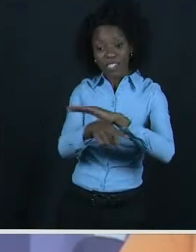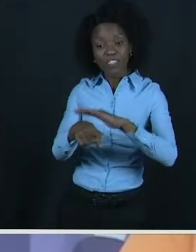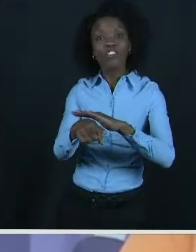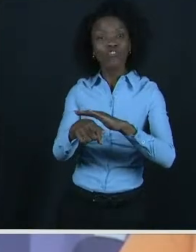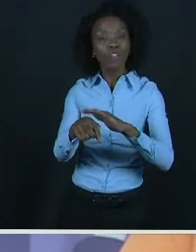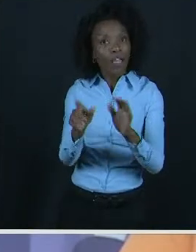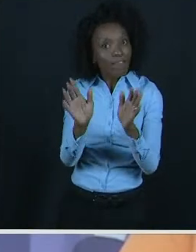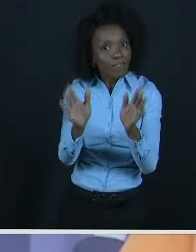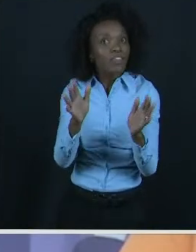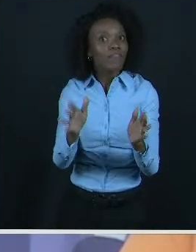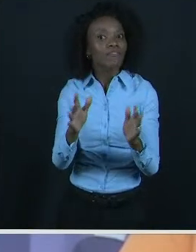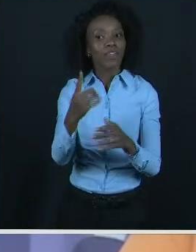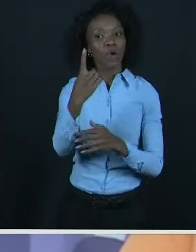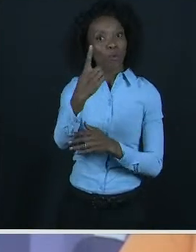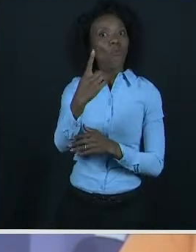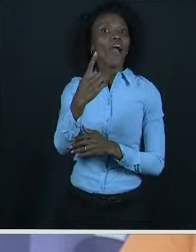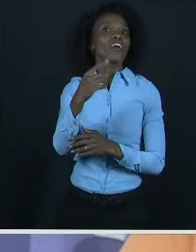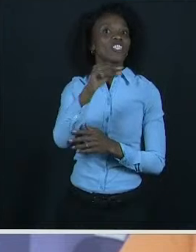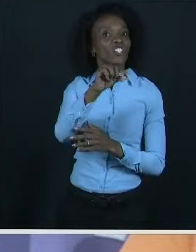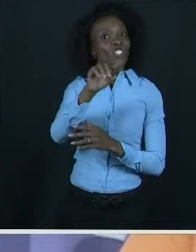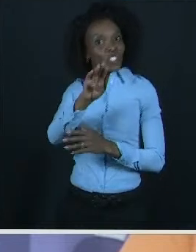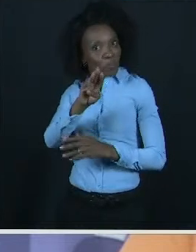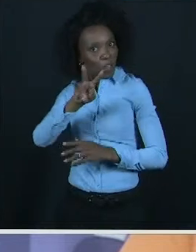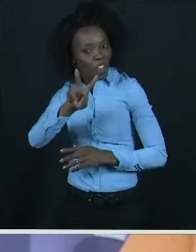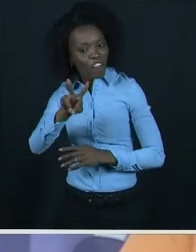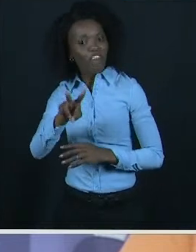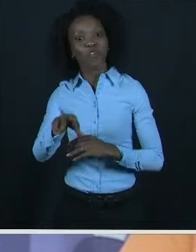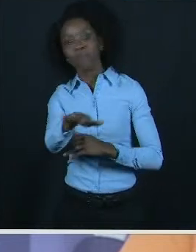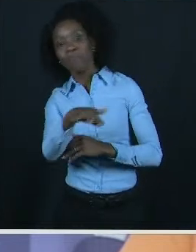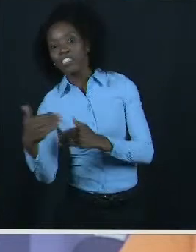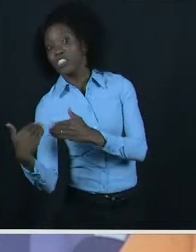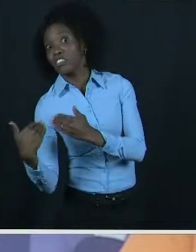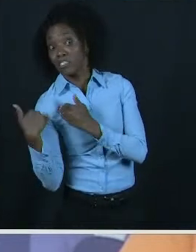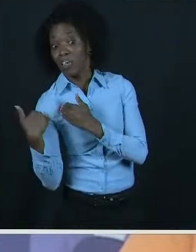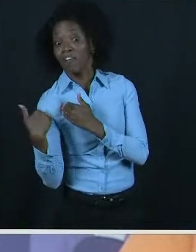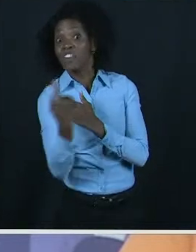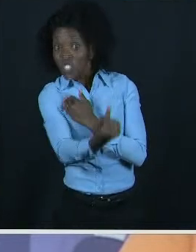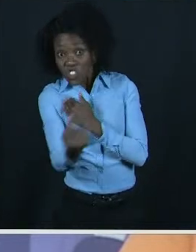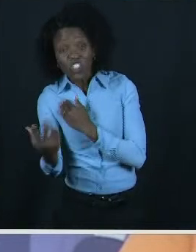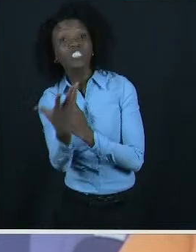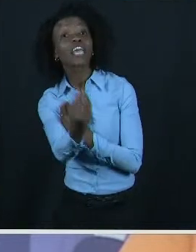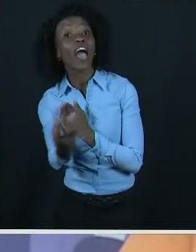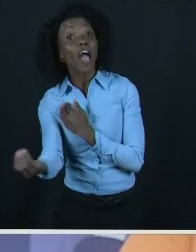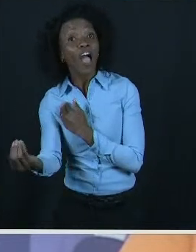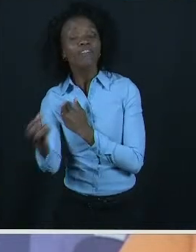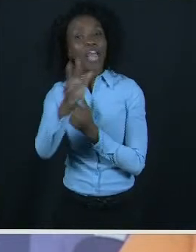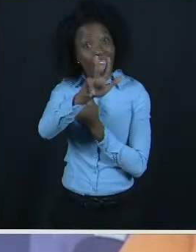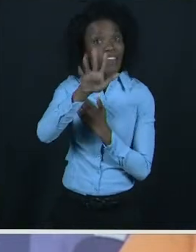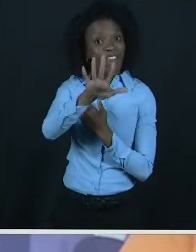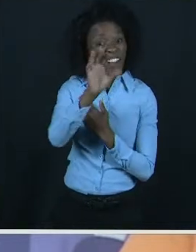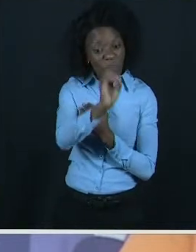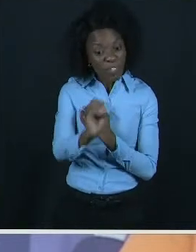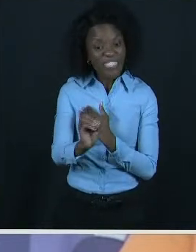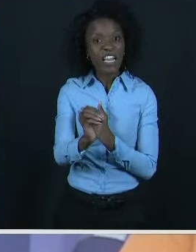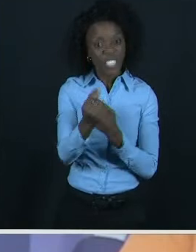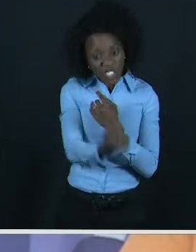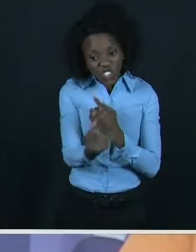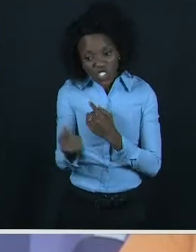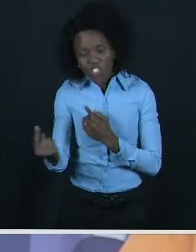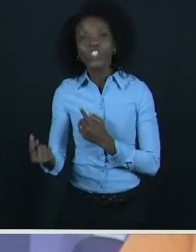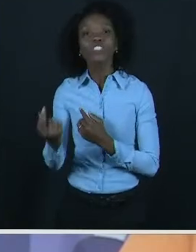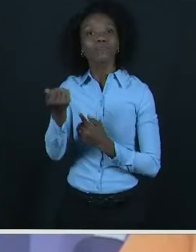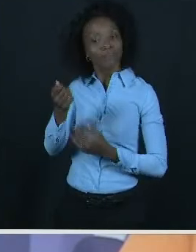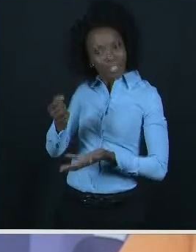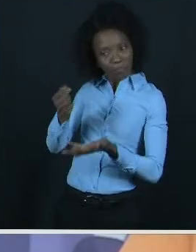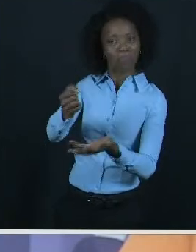have at least one gender-based violence shelter, and 85% of these are